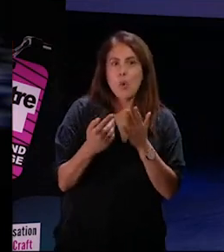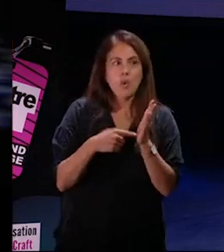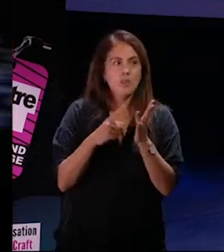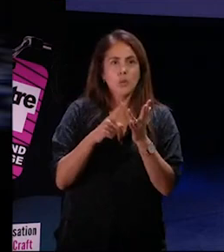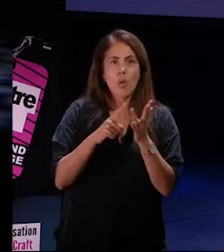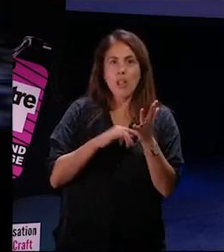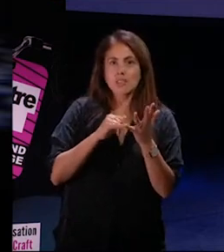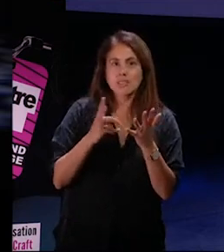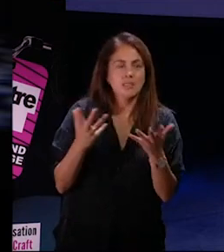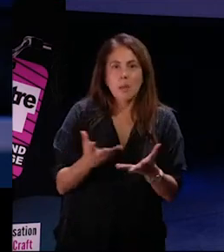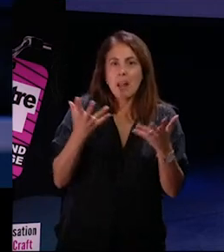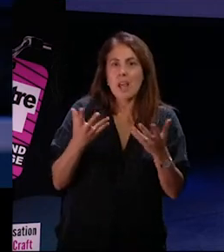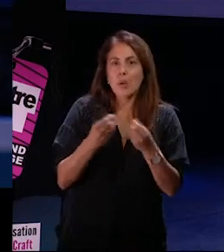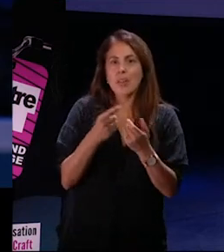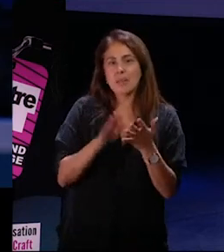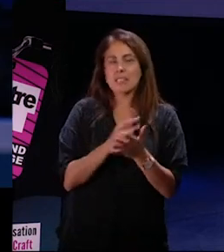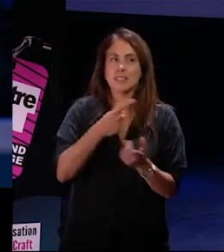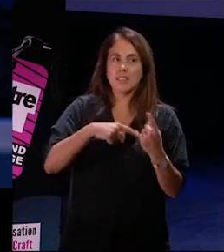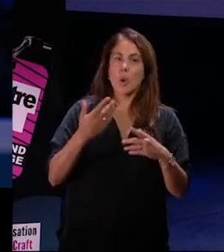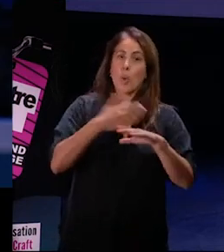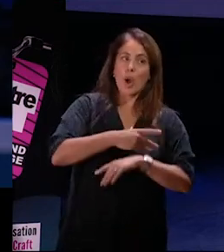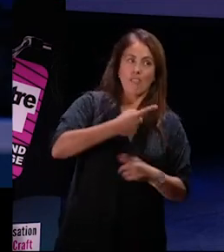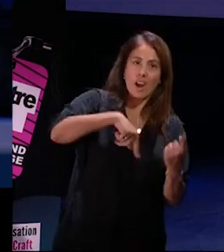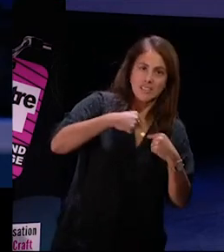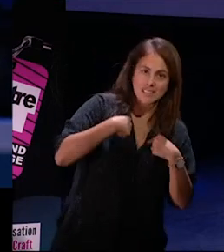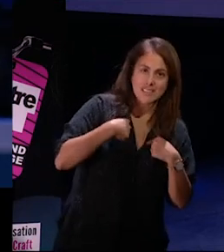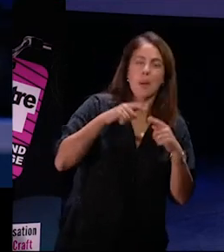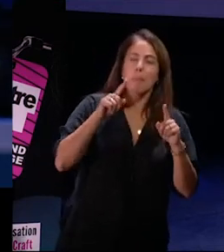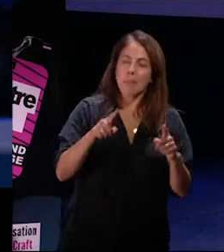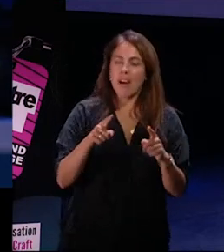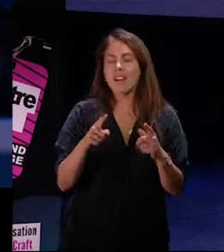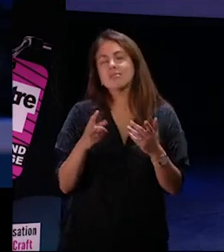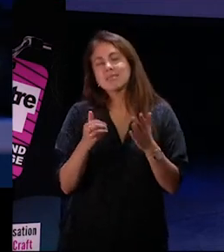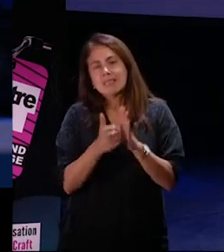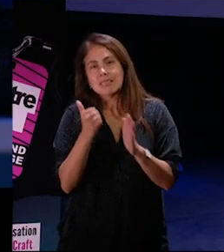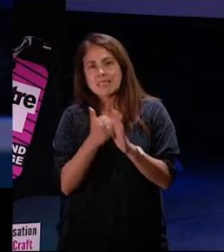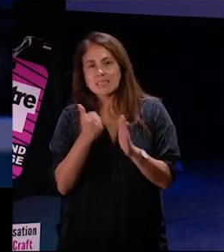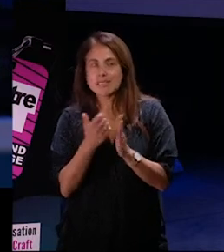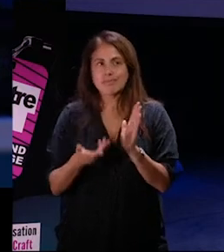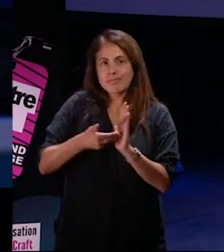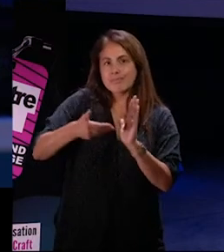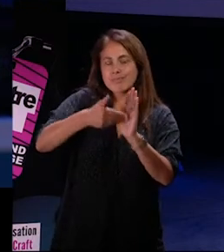creates more work for us sometimes. So, you know, it's more tools doesn't make it easier, more tools makes more work.